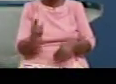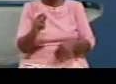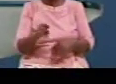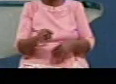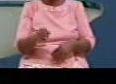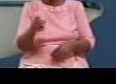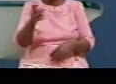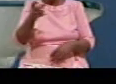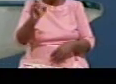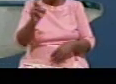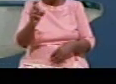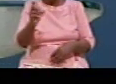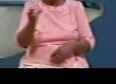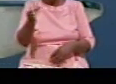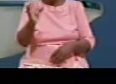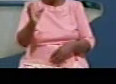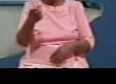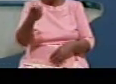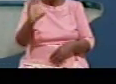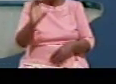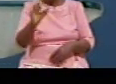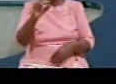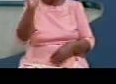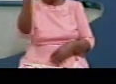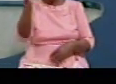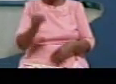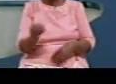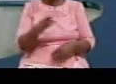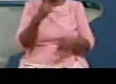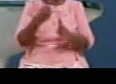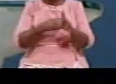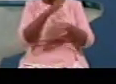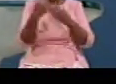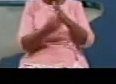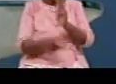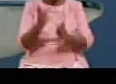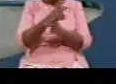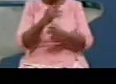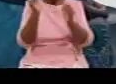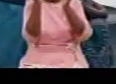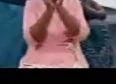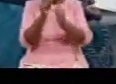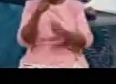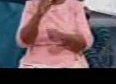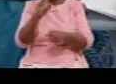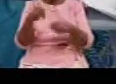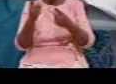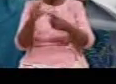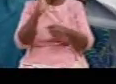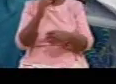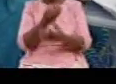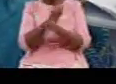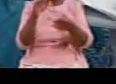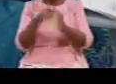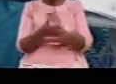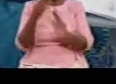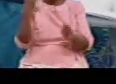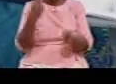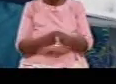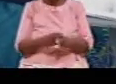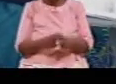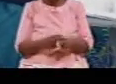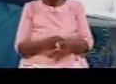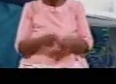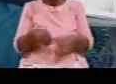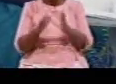100% from every form of captivity. You're going to be free in Jesus' name. Romans